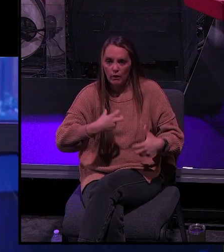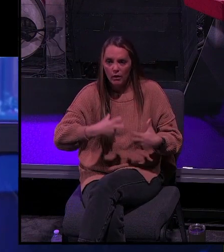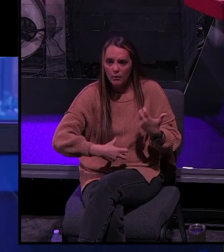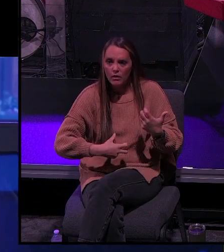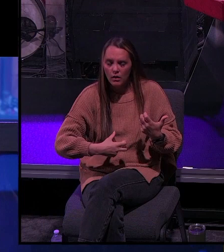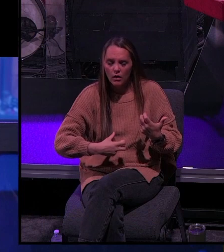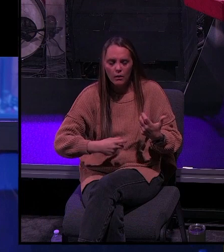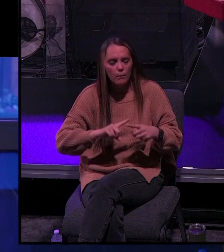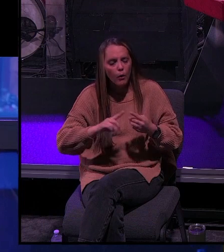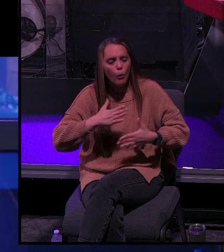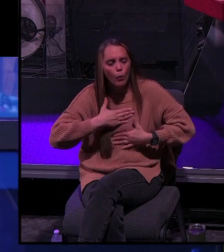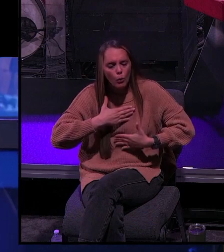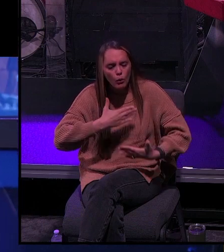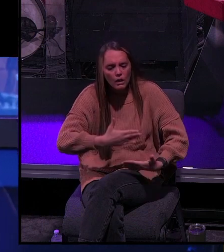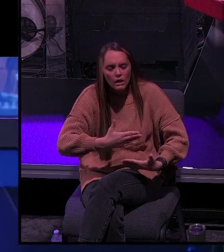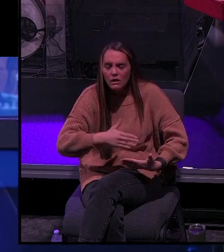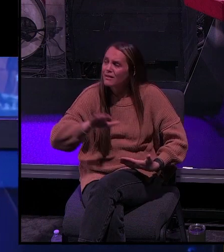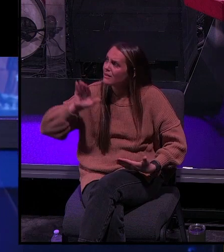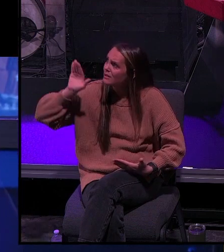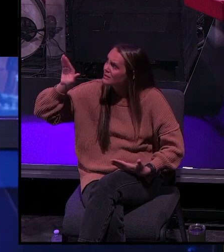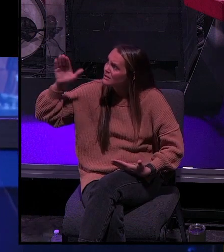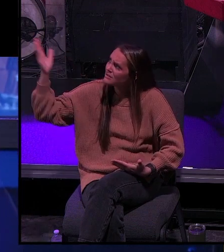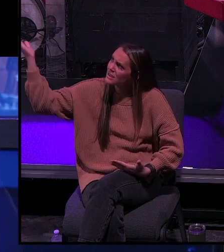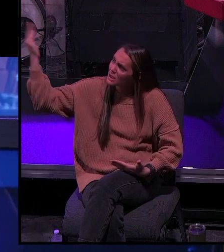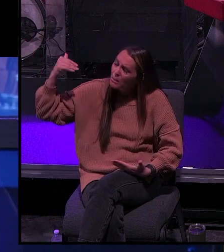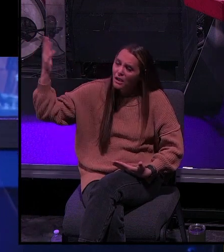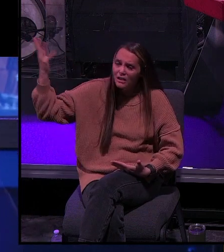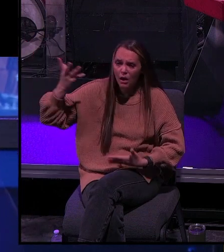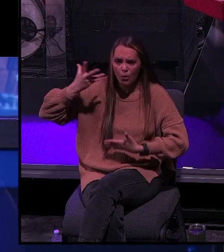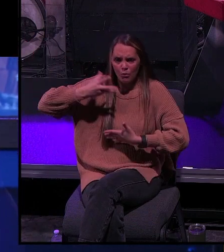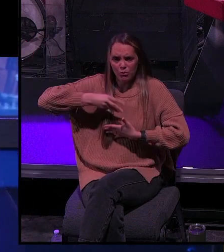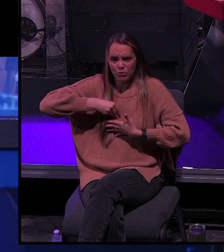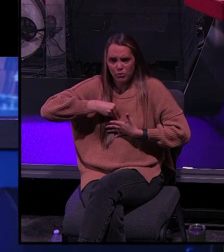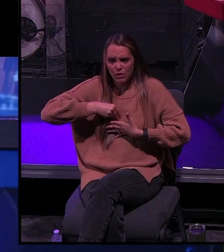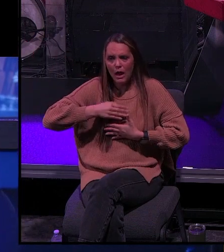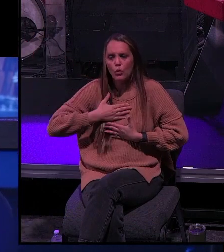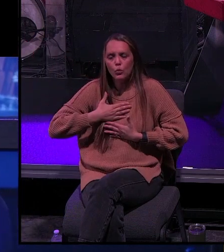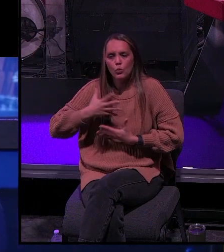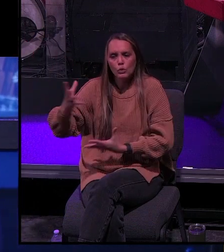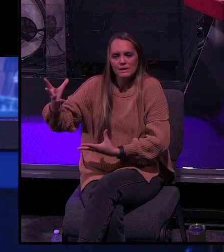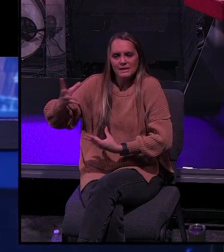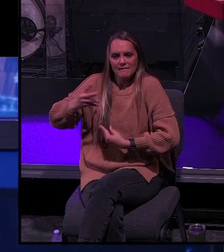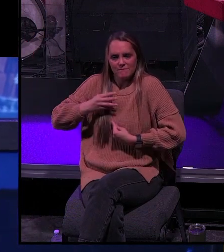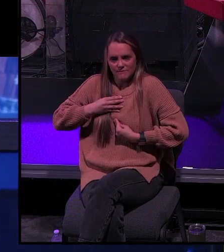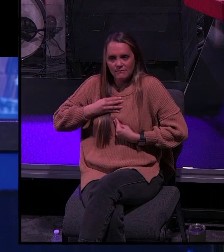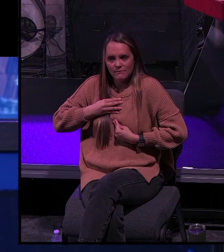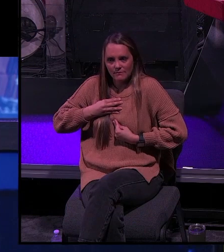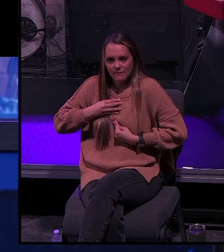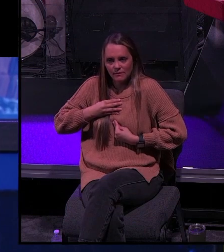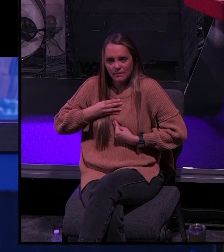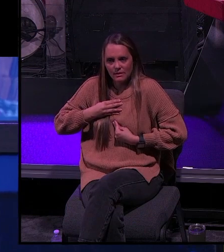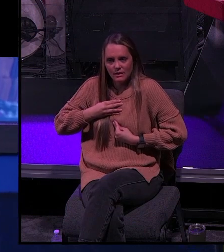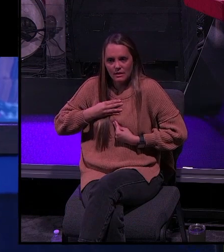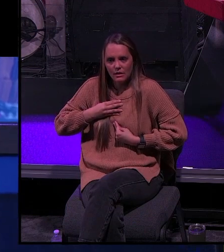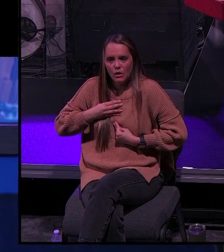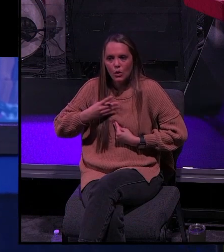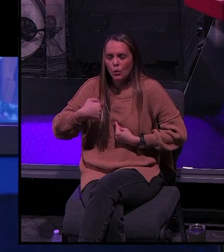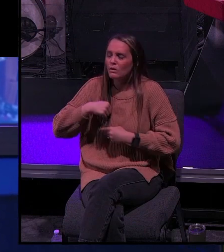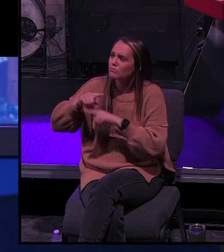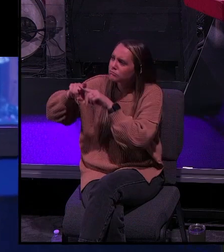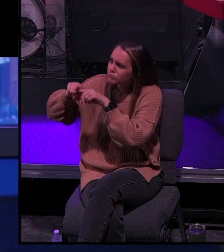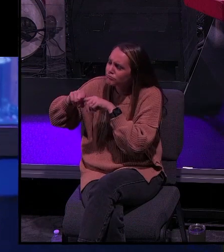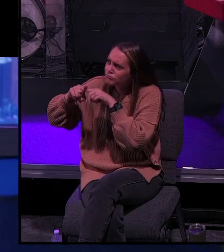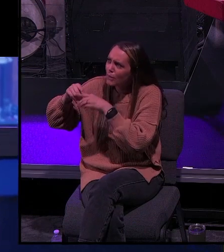And then be willing to follow, be willing to receive. Oftentimes, it's more of a gradual dependence on the Holy Spirit that grows